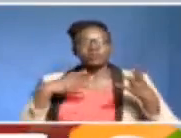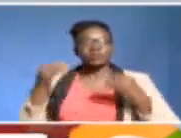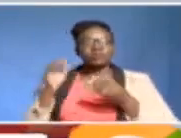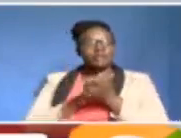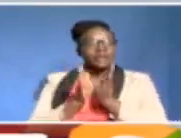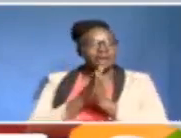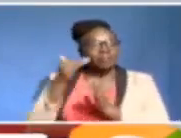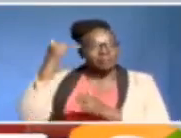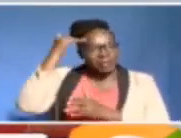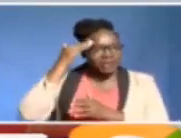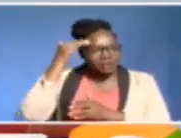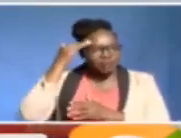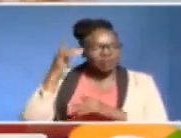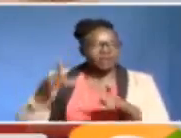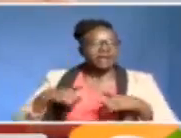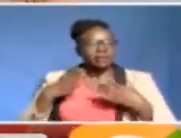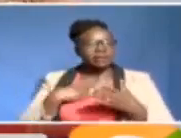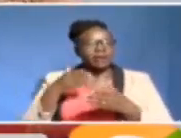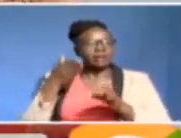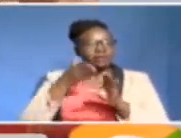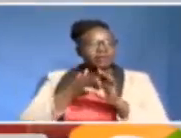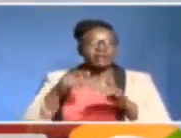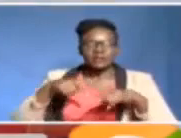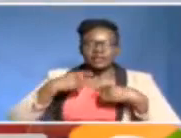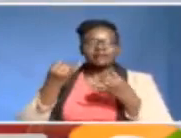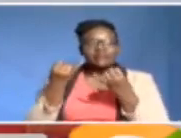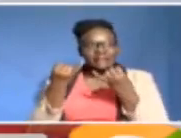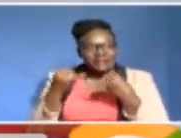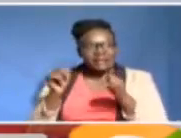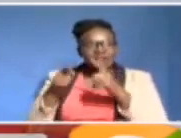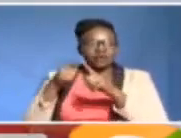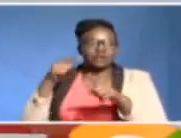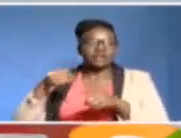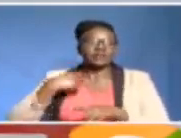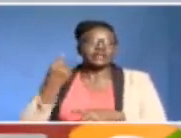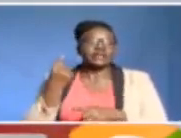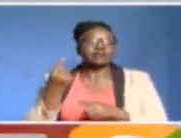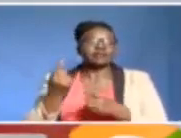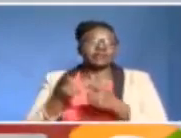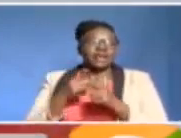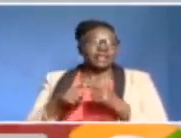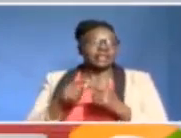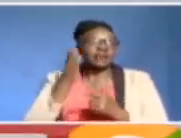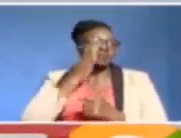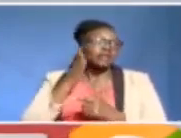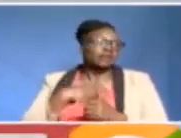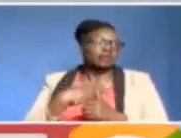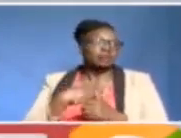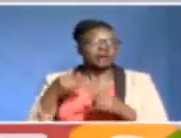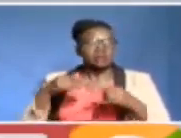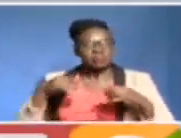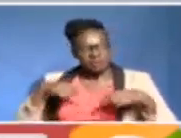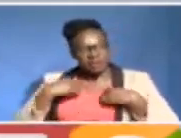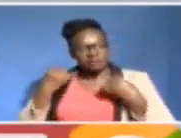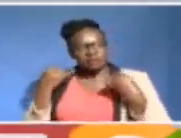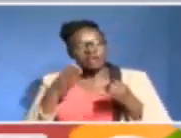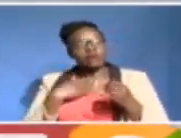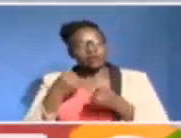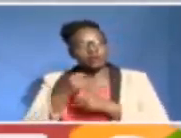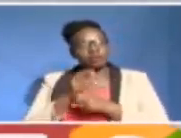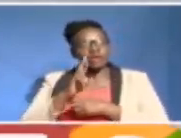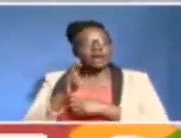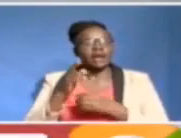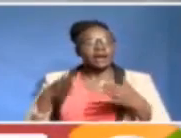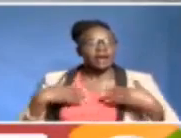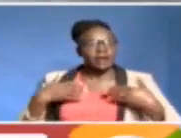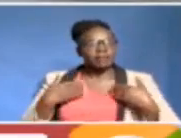was, I tried to kill myself. My mom told me, like, what can we do? But I still want to make my mama happy. And I don't want her to know what I'm doing.